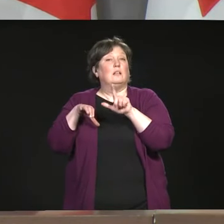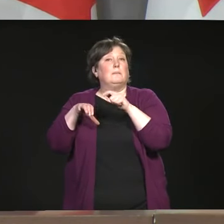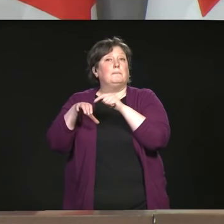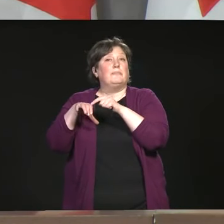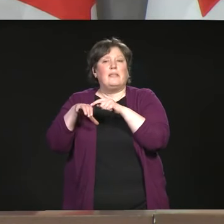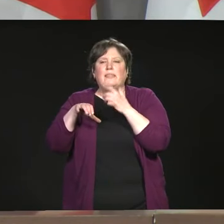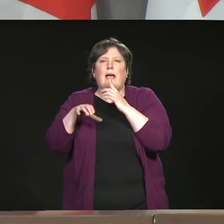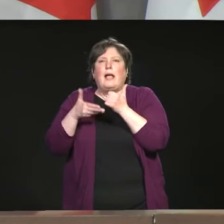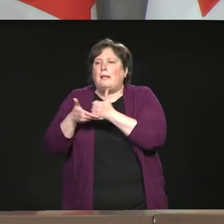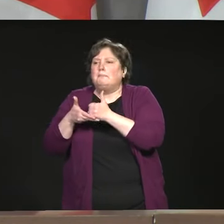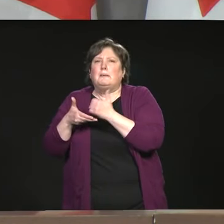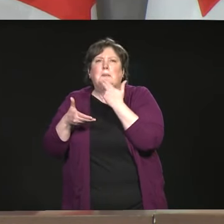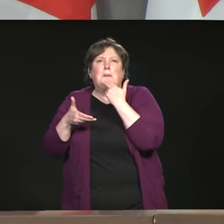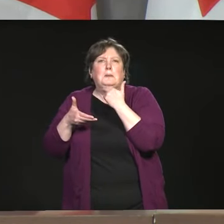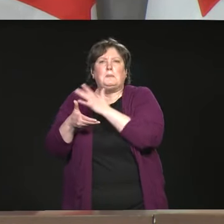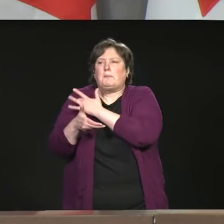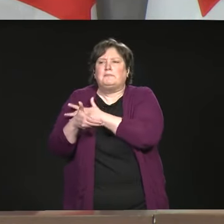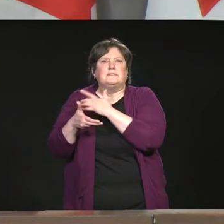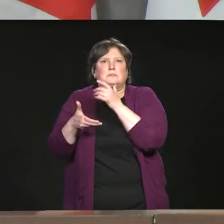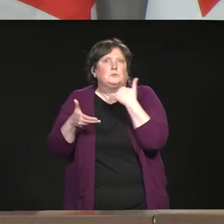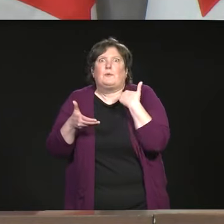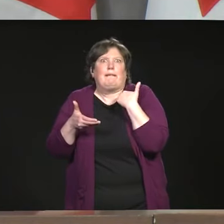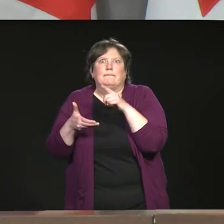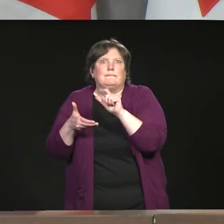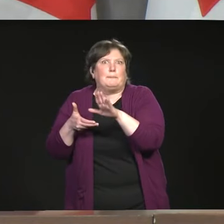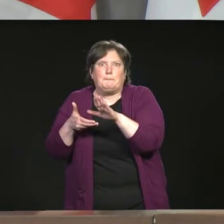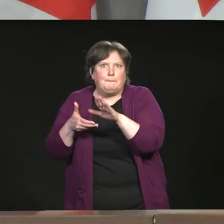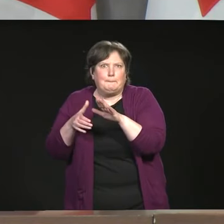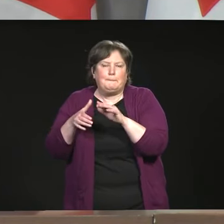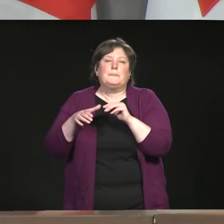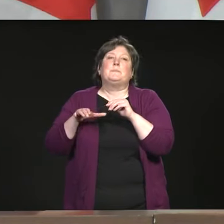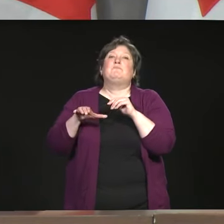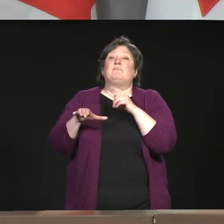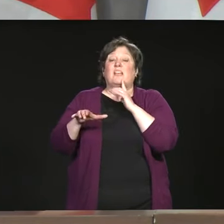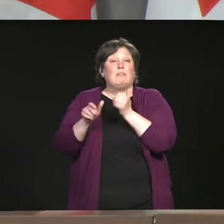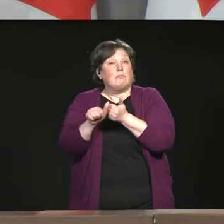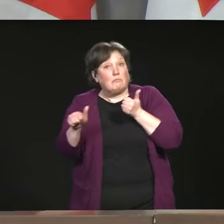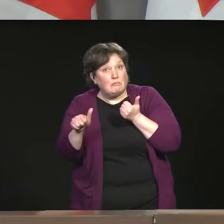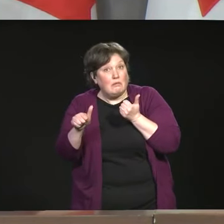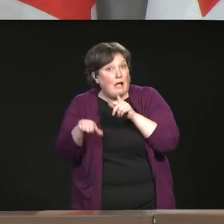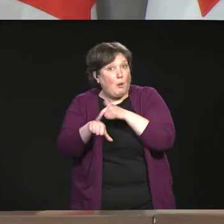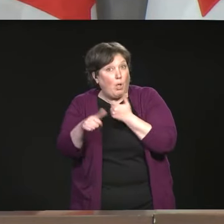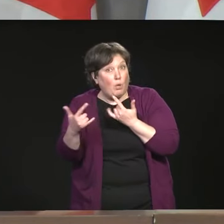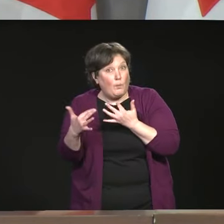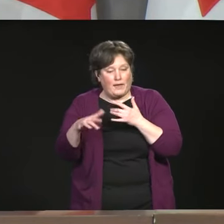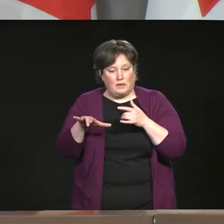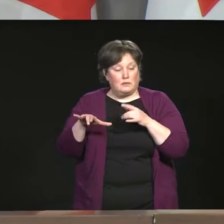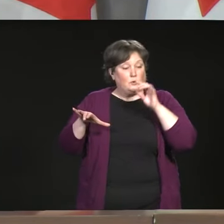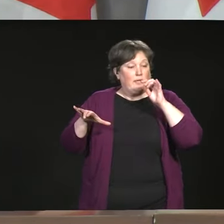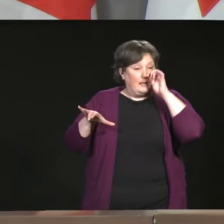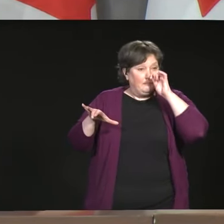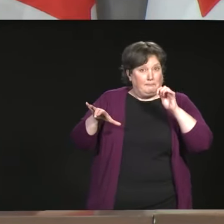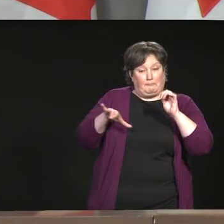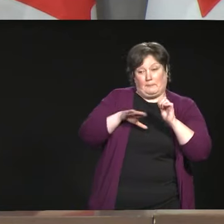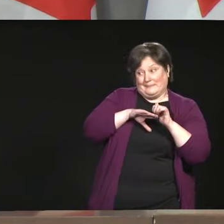that capacity. And certainly in terms of a turnaround time at the NML, once they get the sample, it takes less than a day.